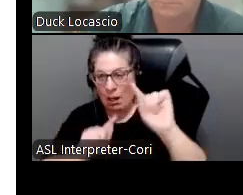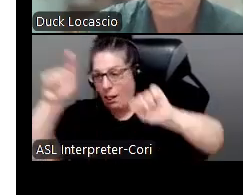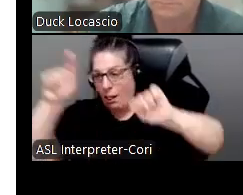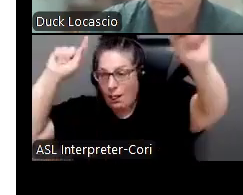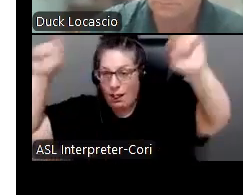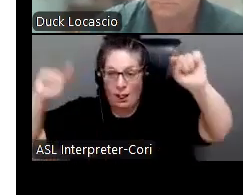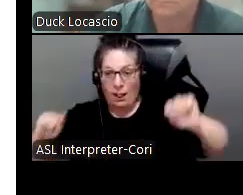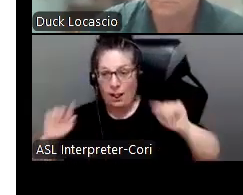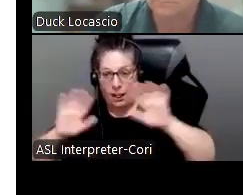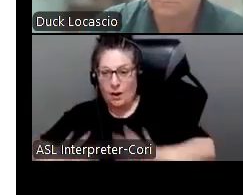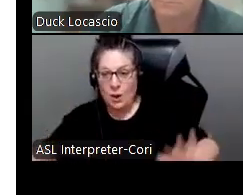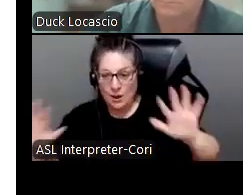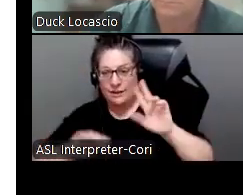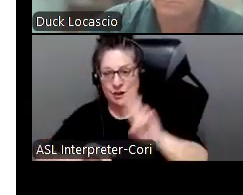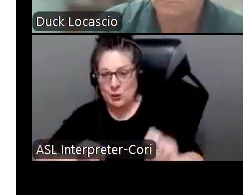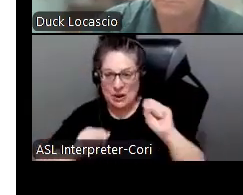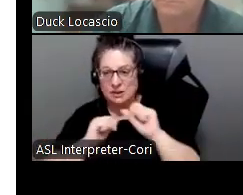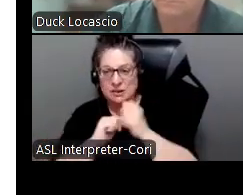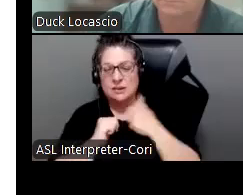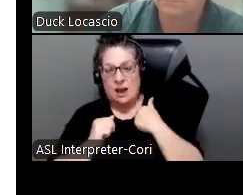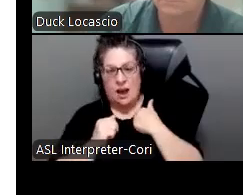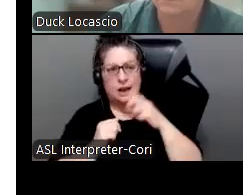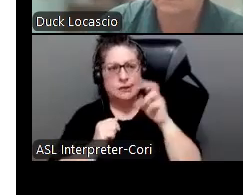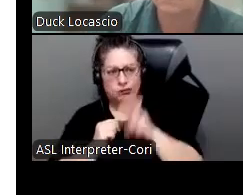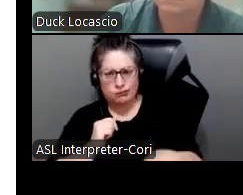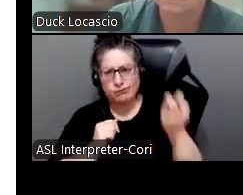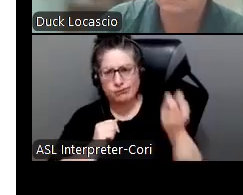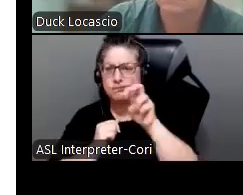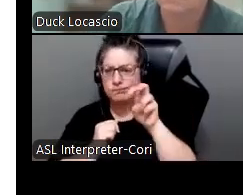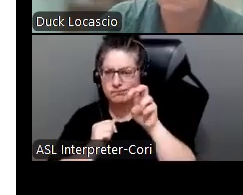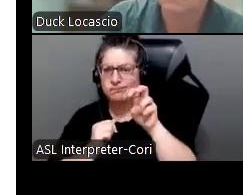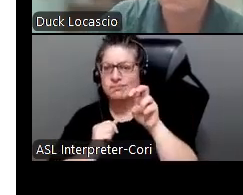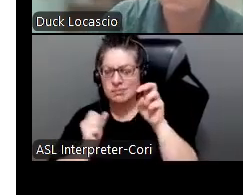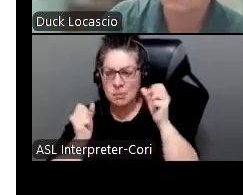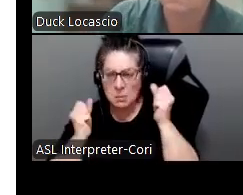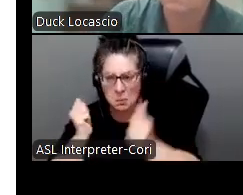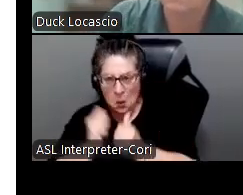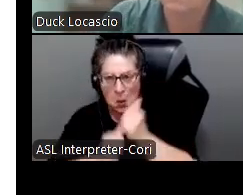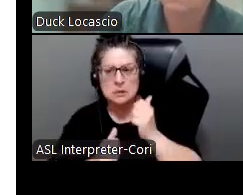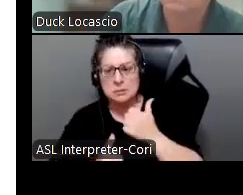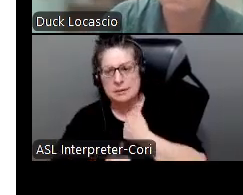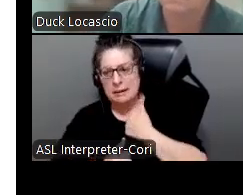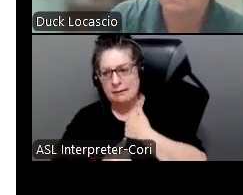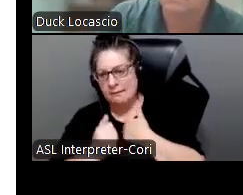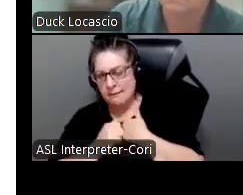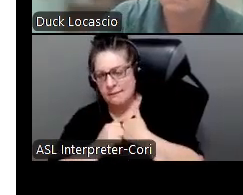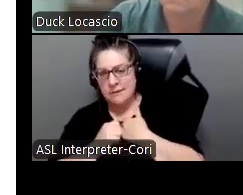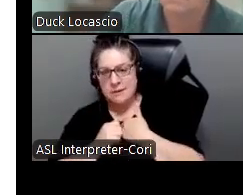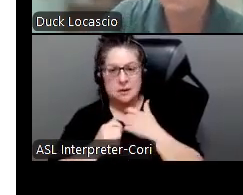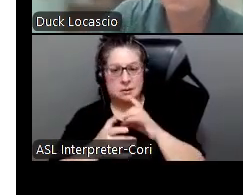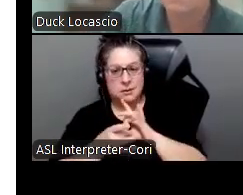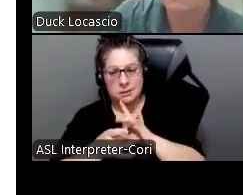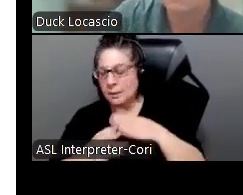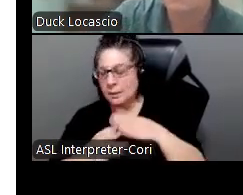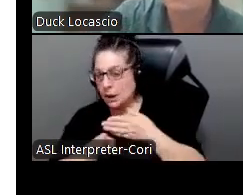country. I've gotten to travel a bunch of this country myself, chasing my career.